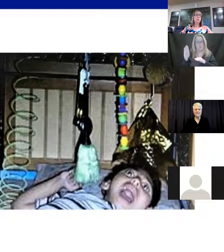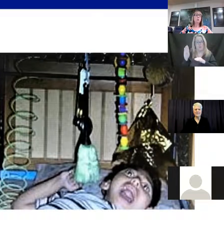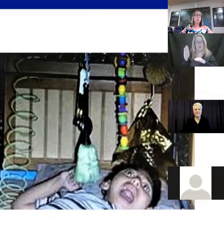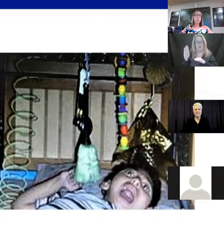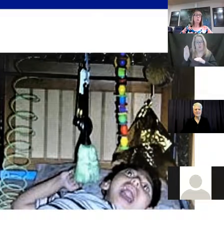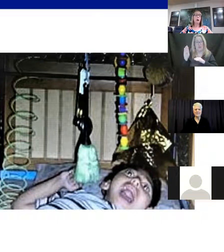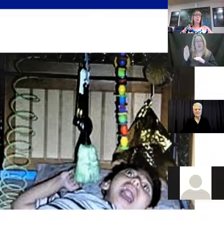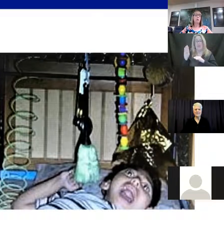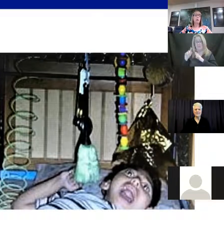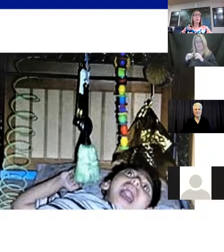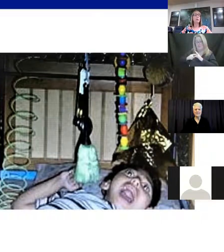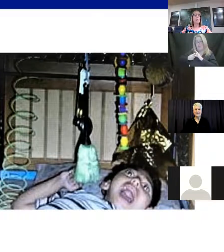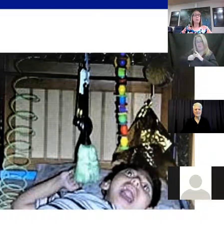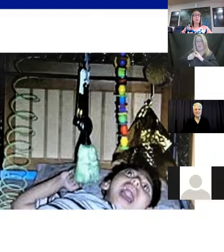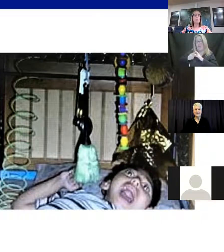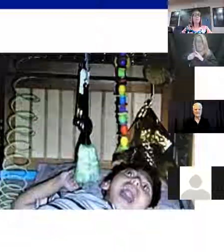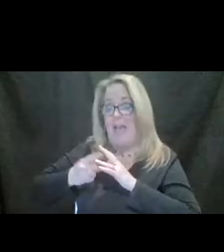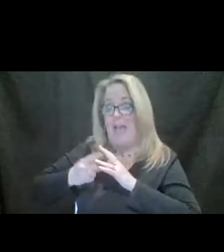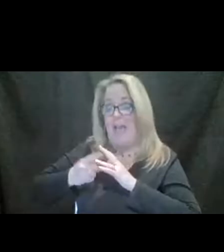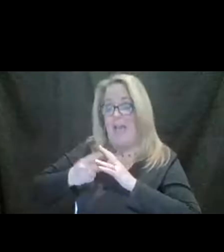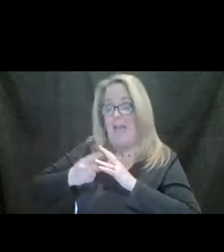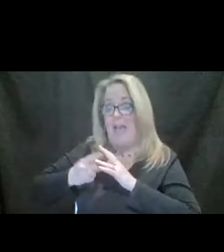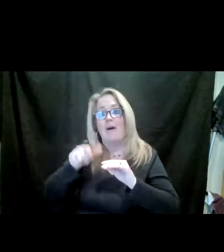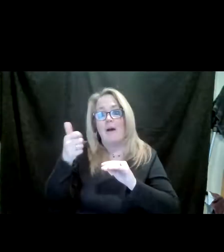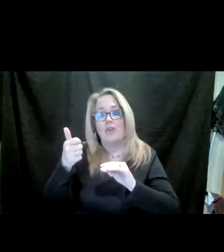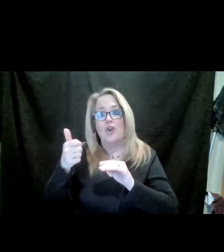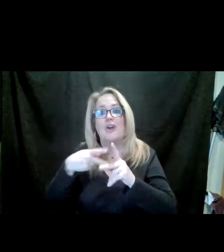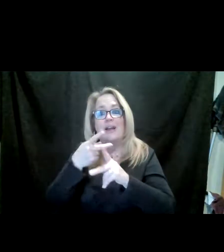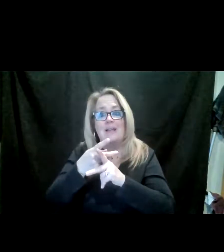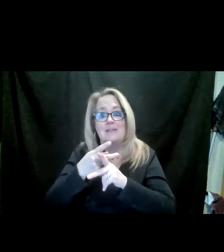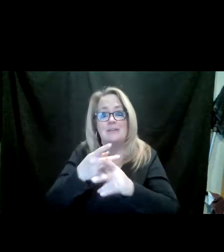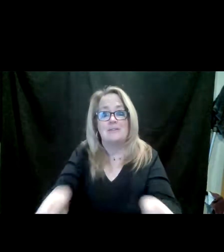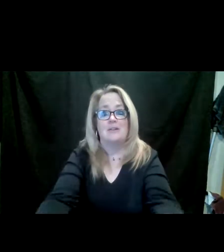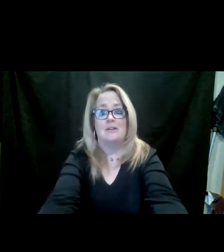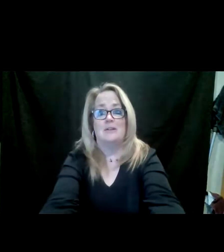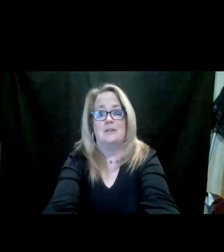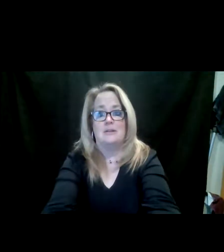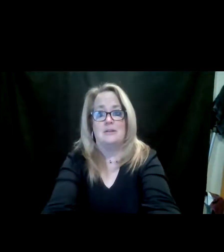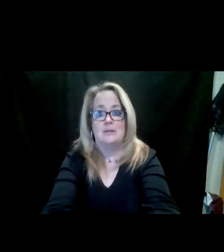being able to progress to other types of equipment and other skill levels.